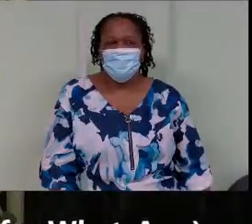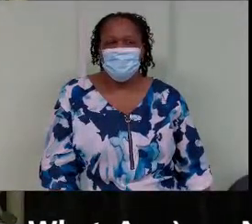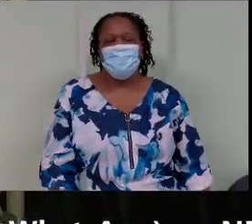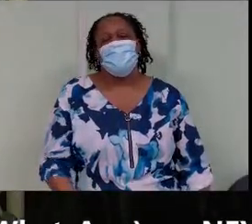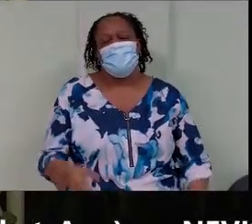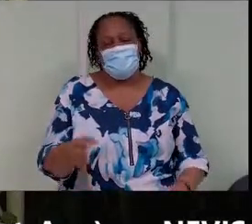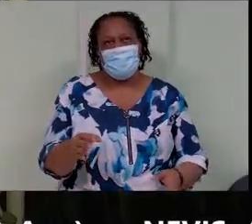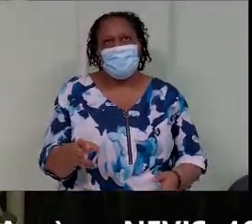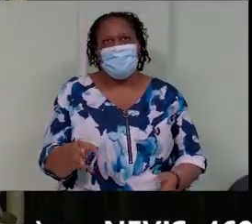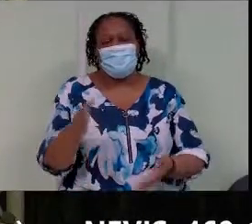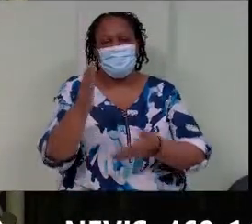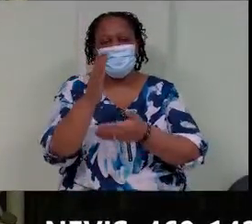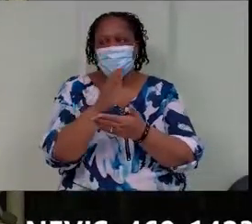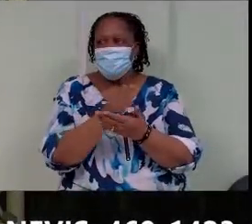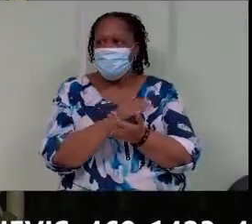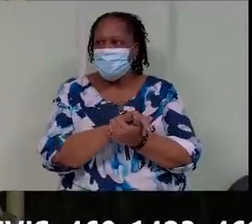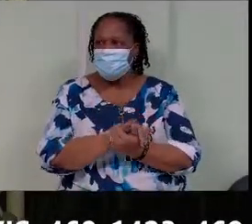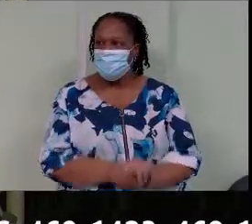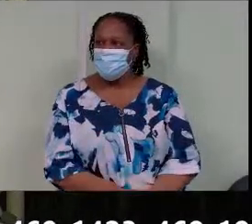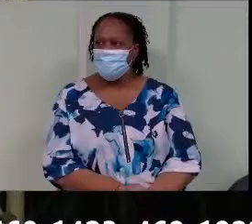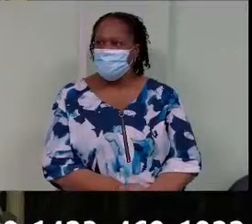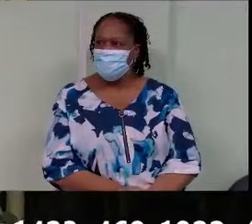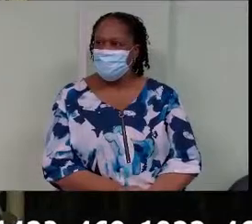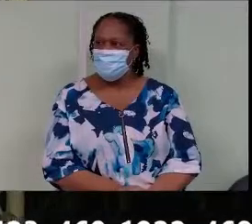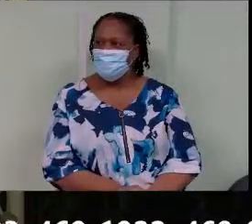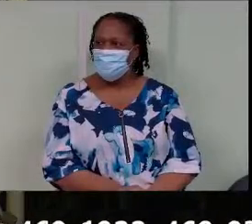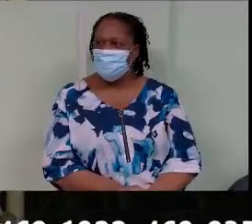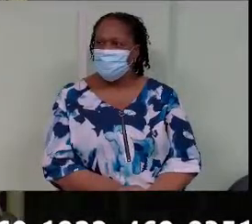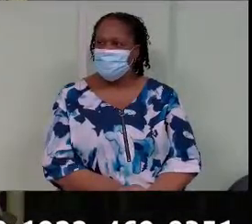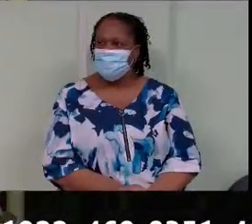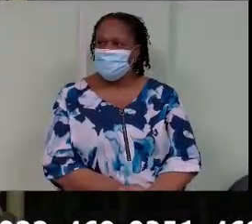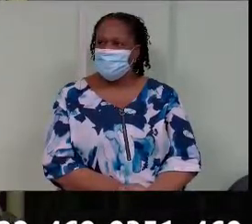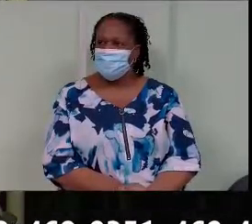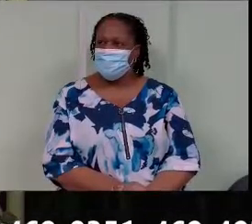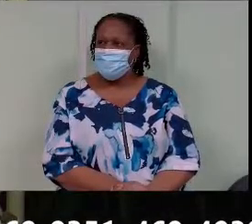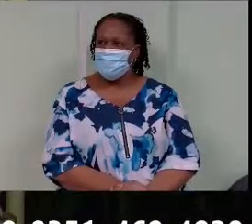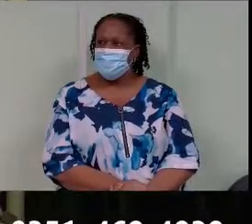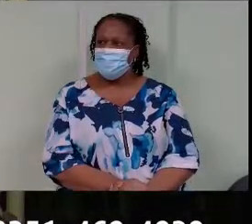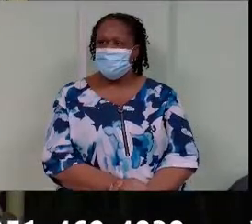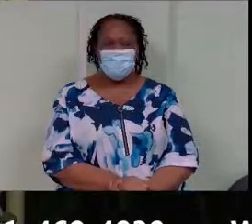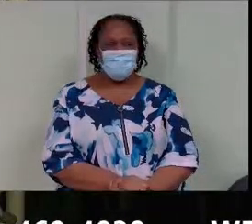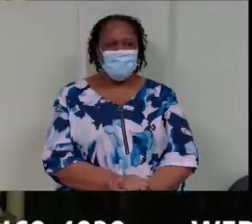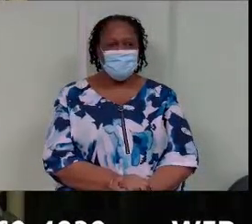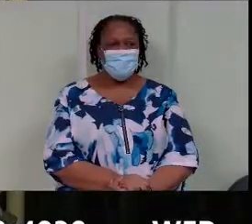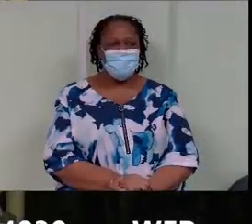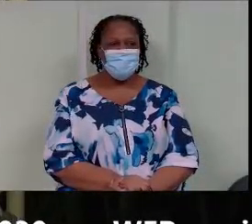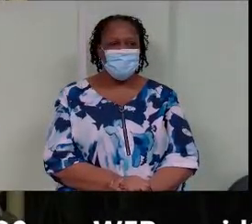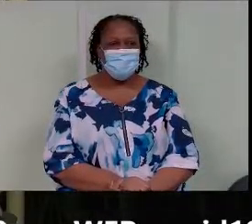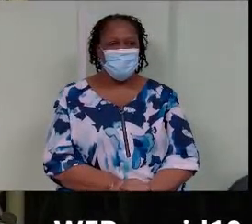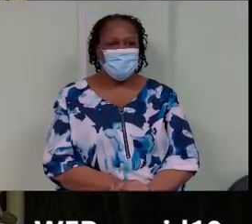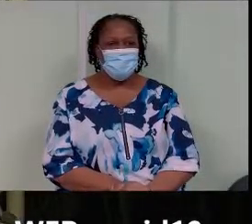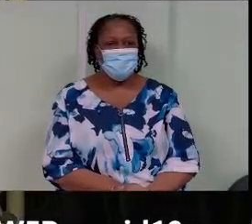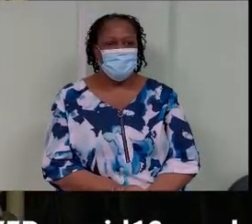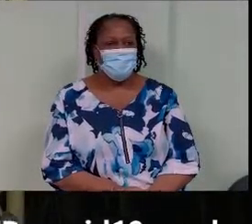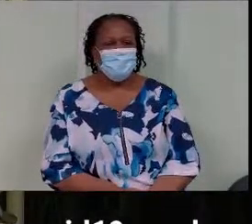belief? Pineal gland damage. What is your medical opinion on this matter?